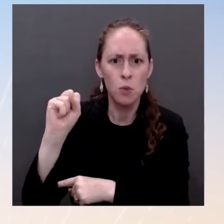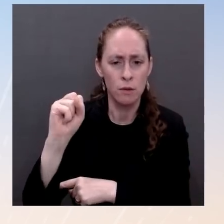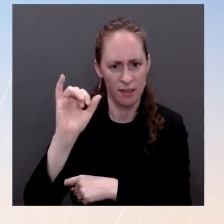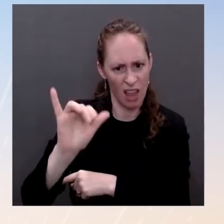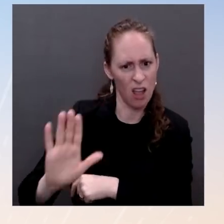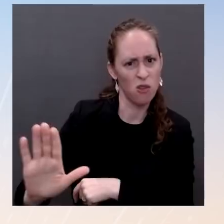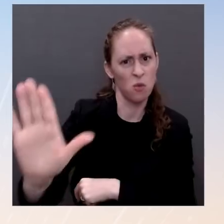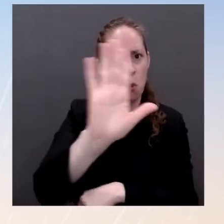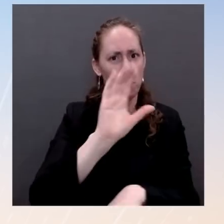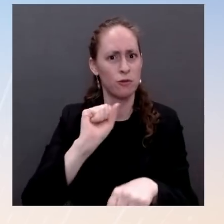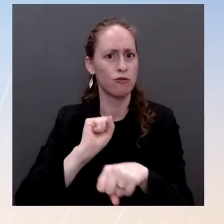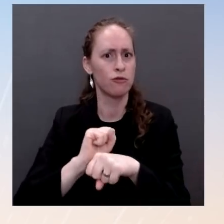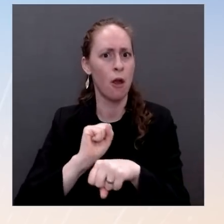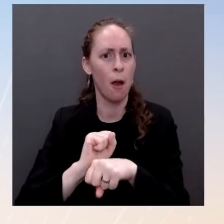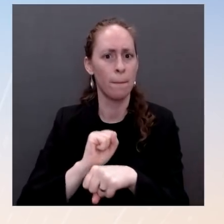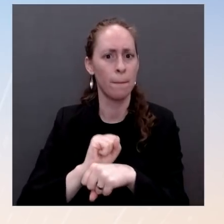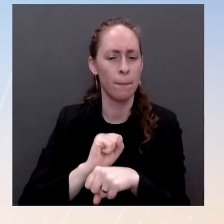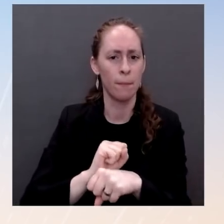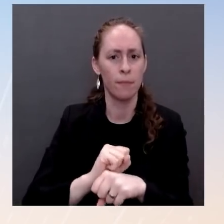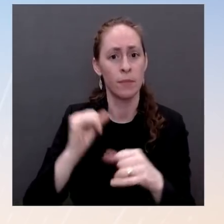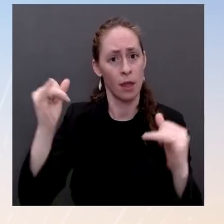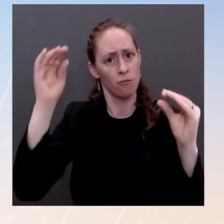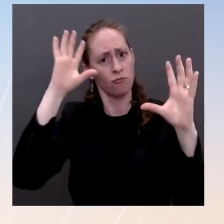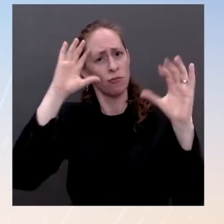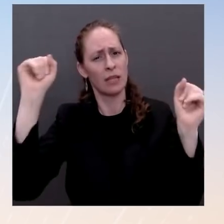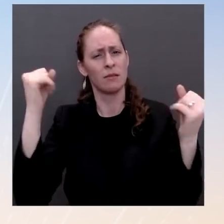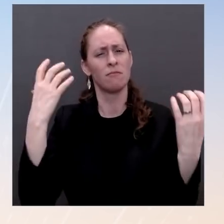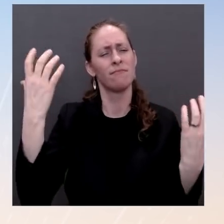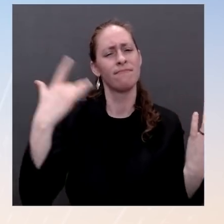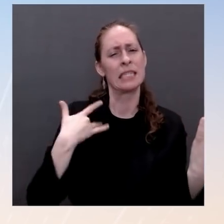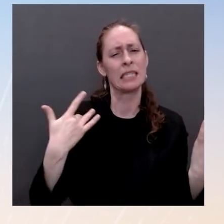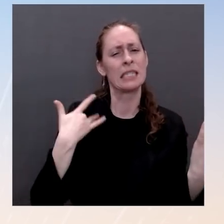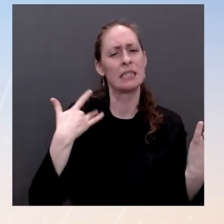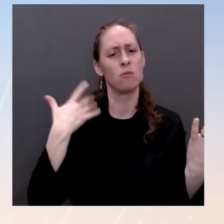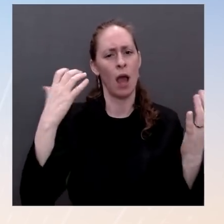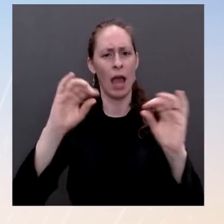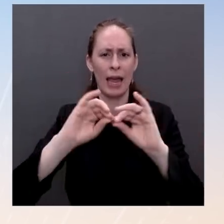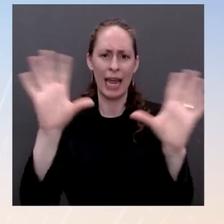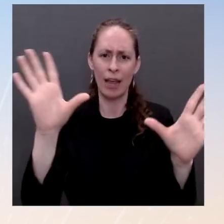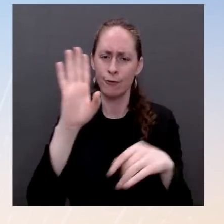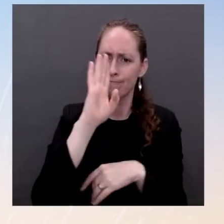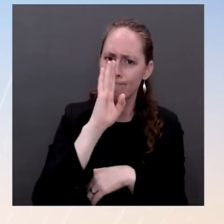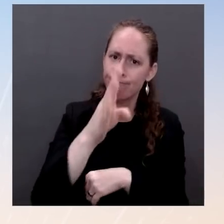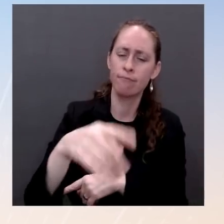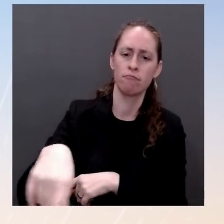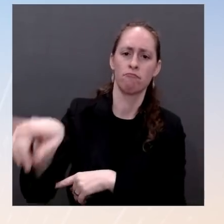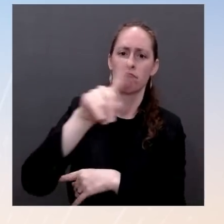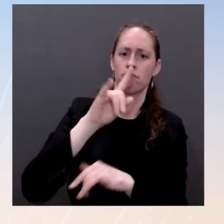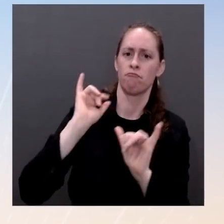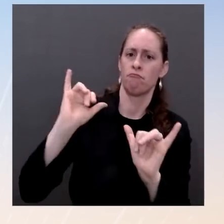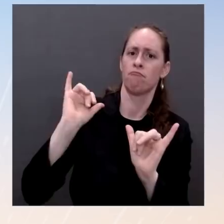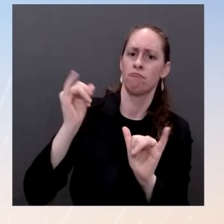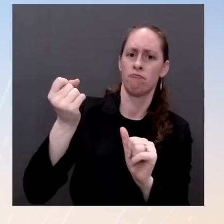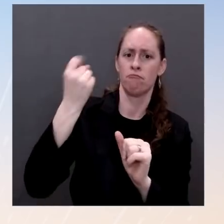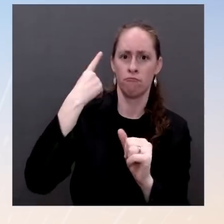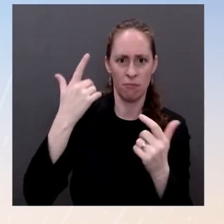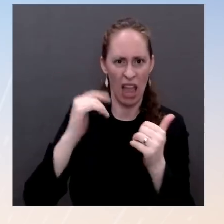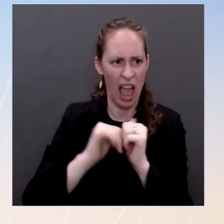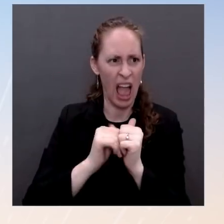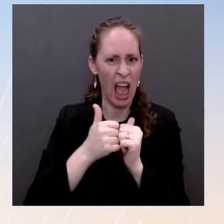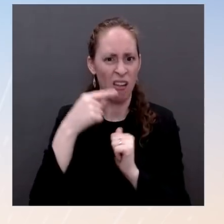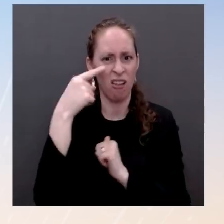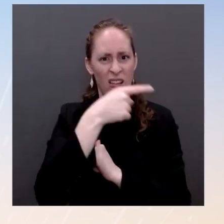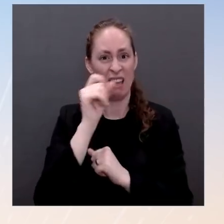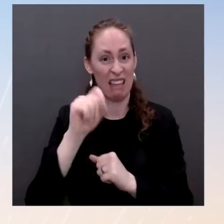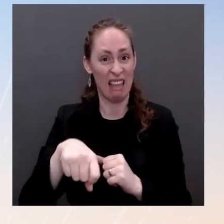American people about what the impact could be on them, what the consequences would be, what our values are, and why it is important to